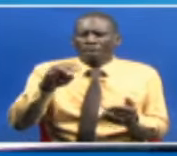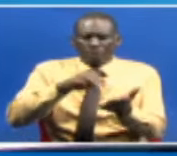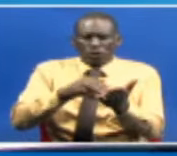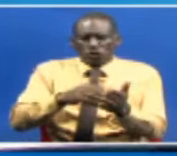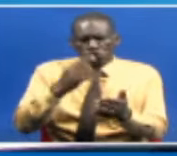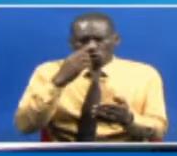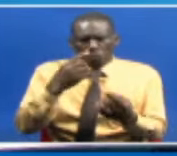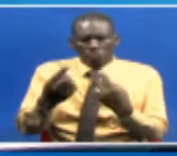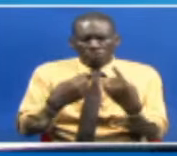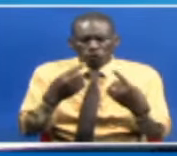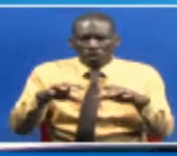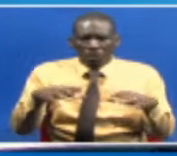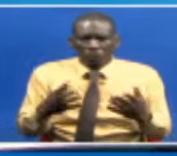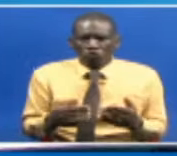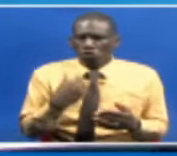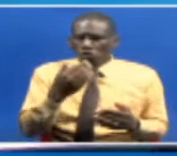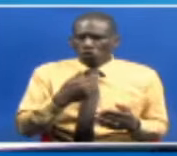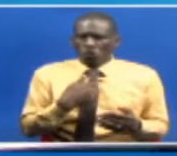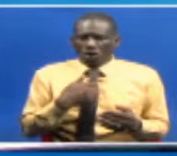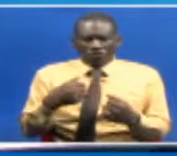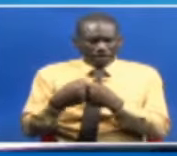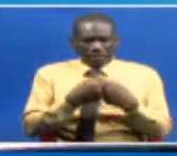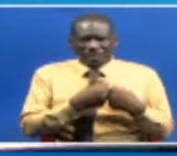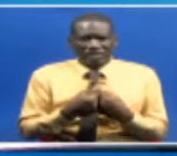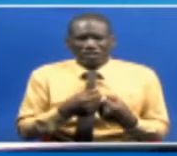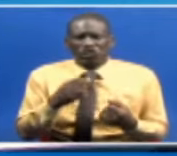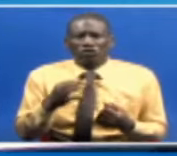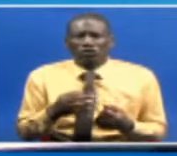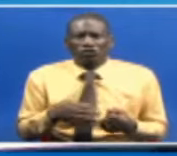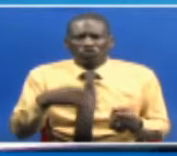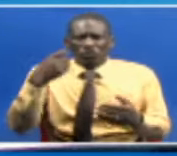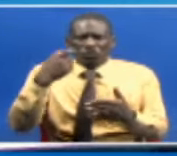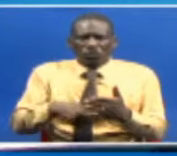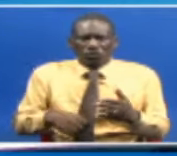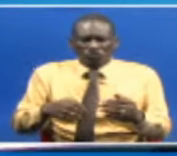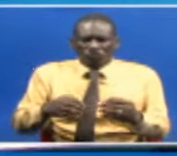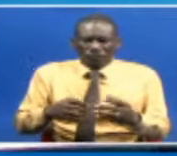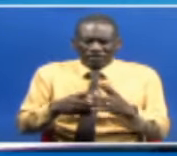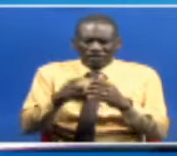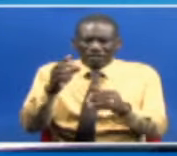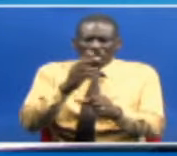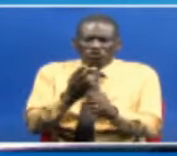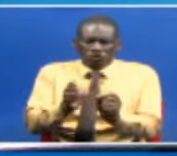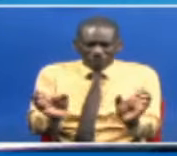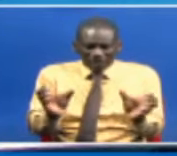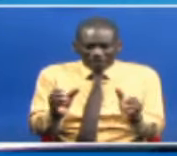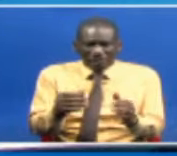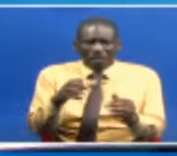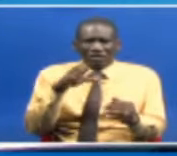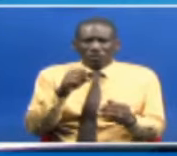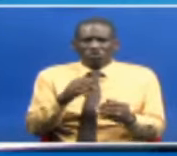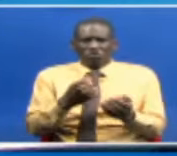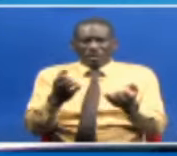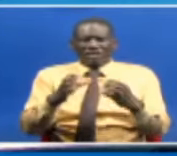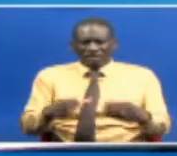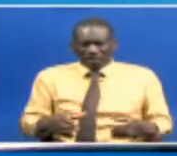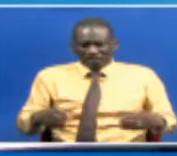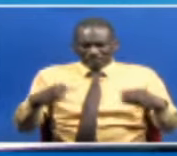about, who have a challenge of cost of entry to using gas and therefore requiring a cylinder,